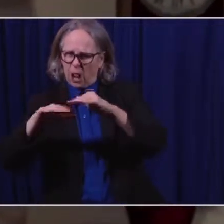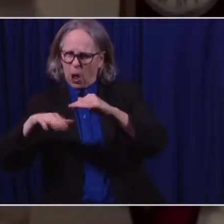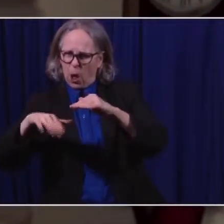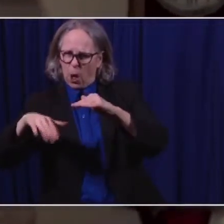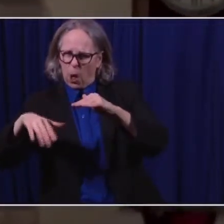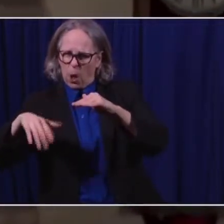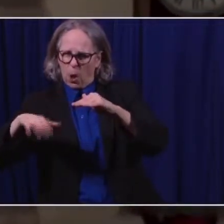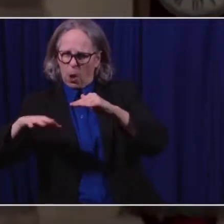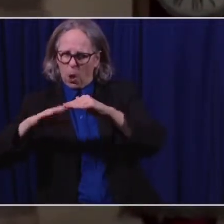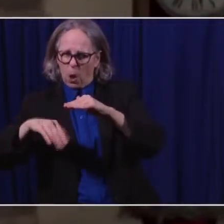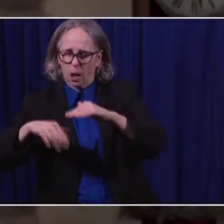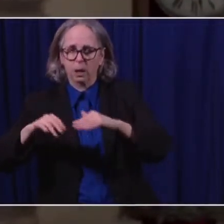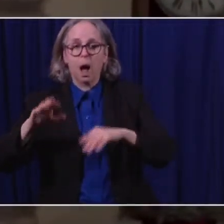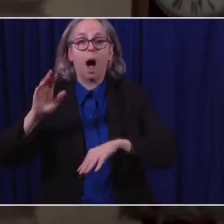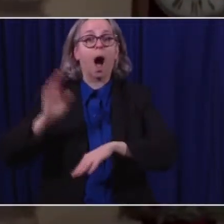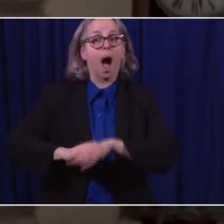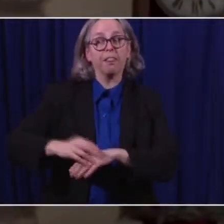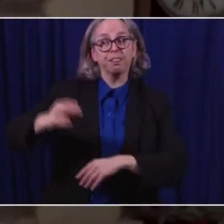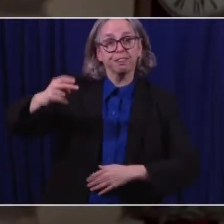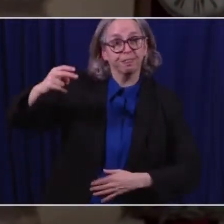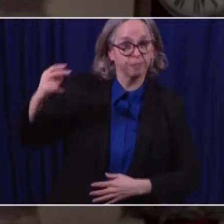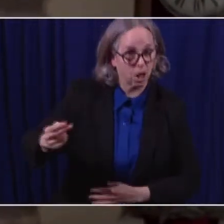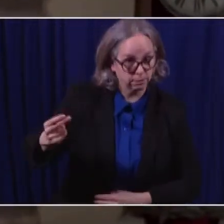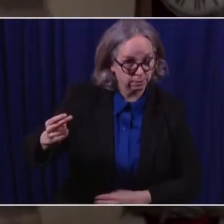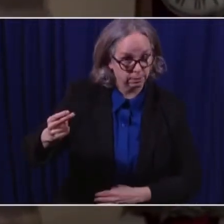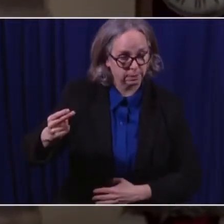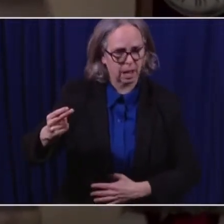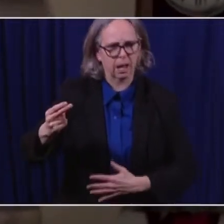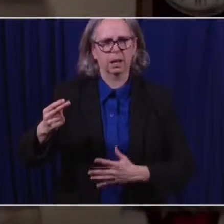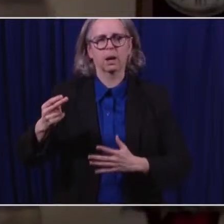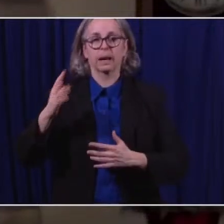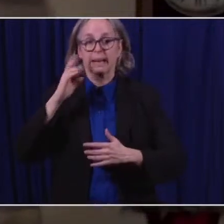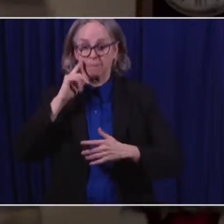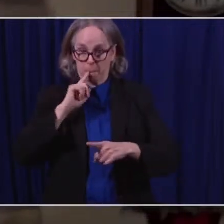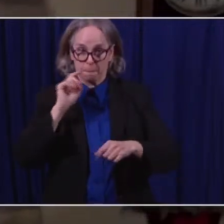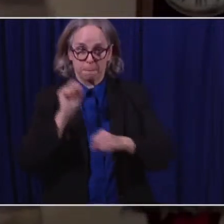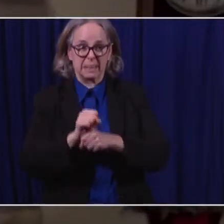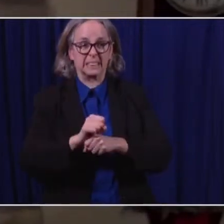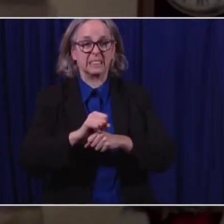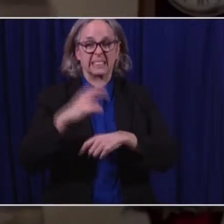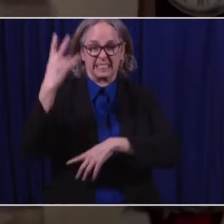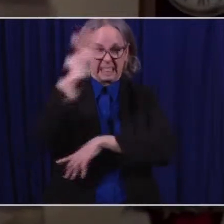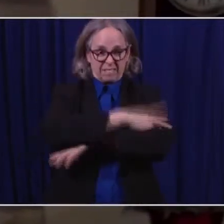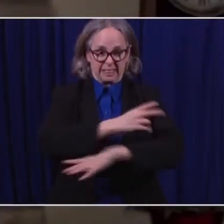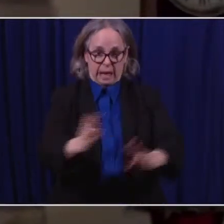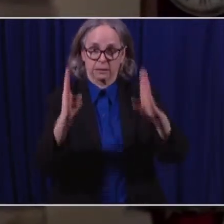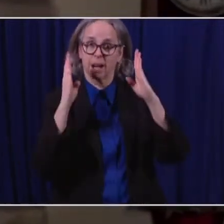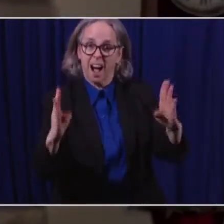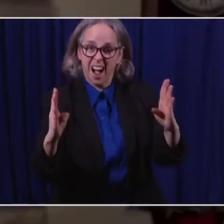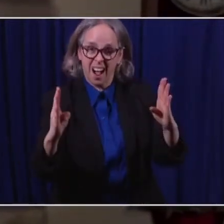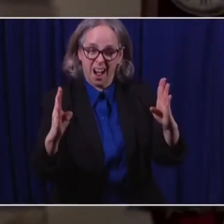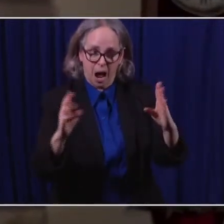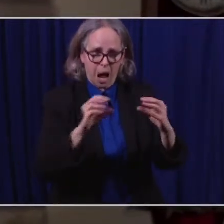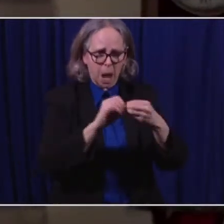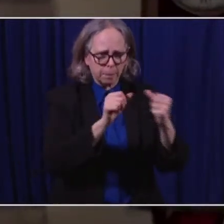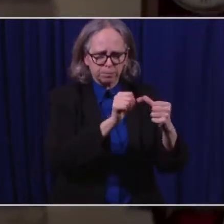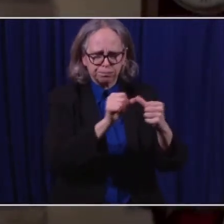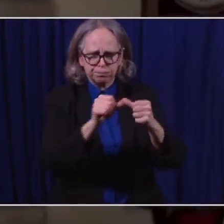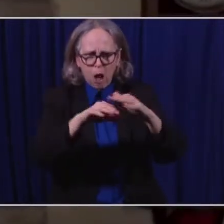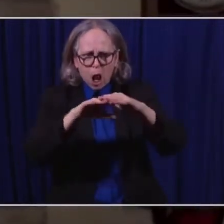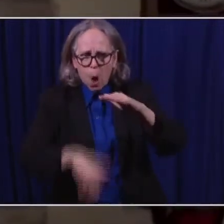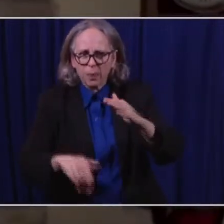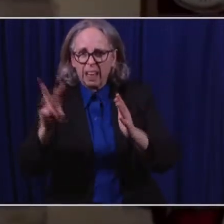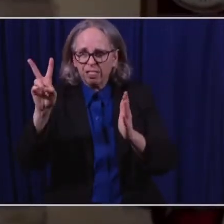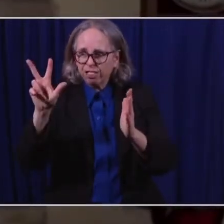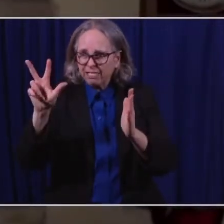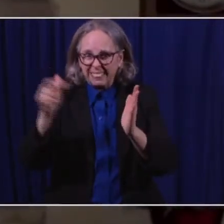on Thursday. And what we've mapped this out, 7 days, straight days, below 3,500, we'll